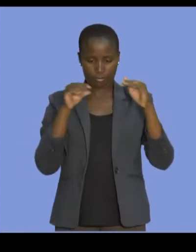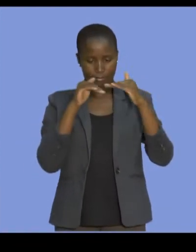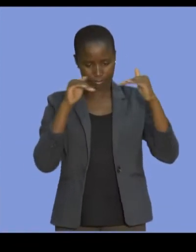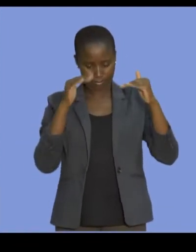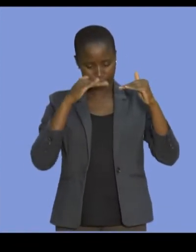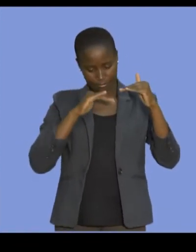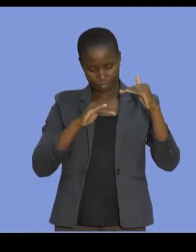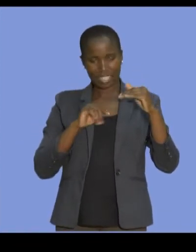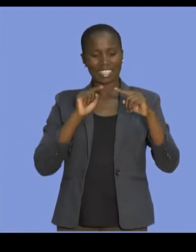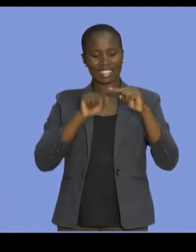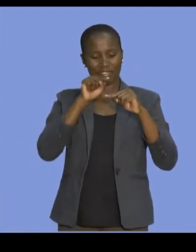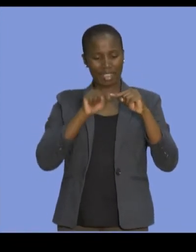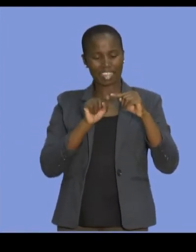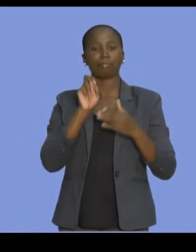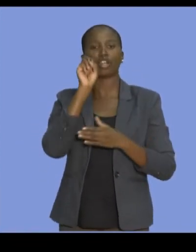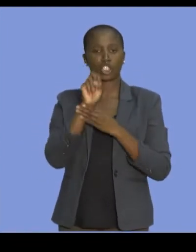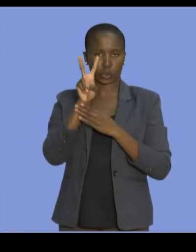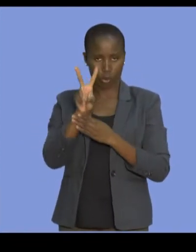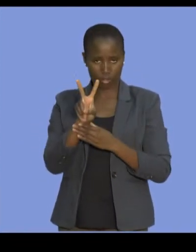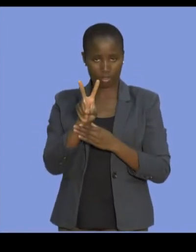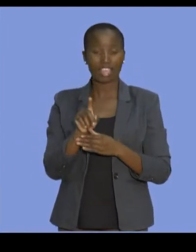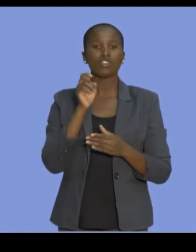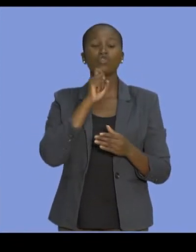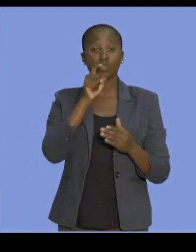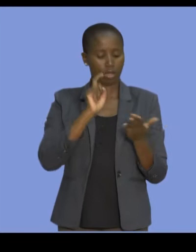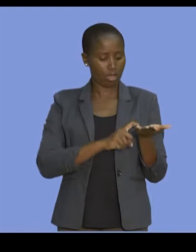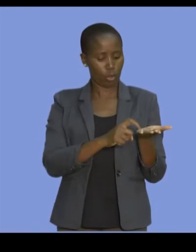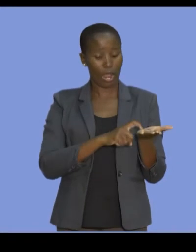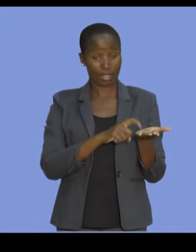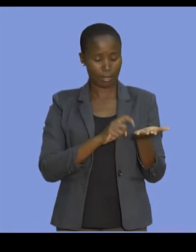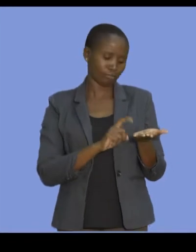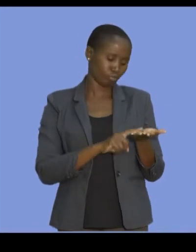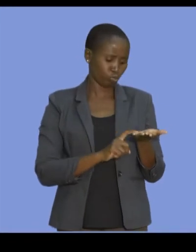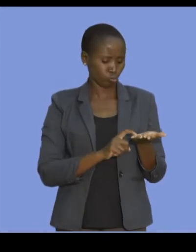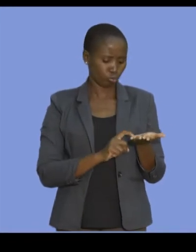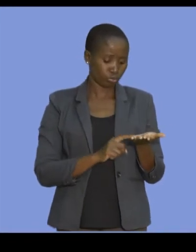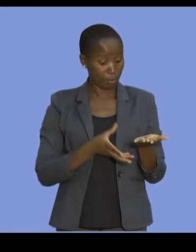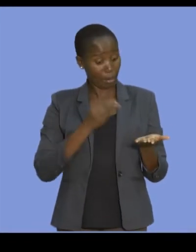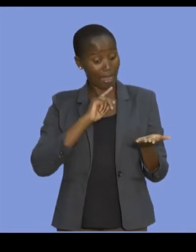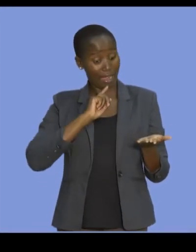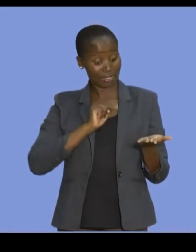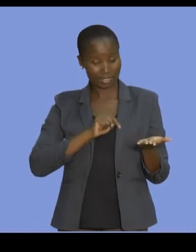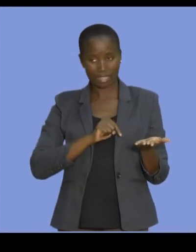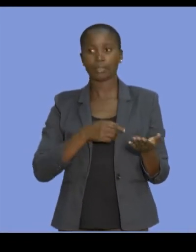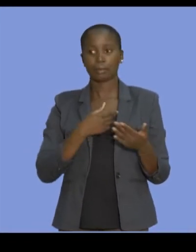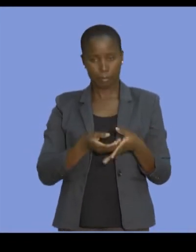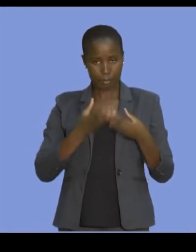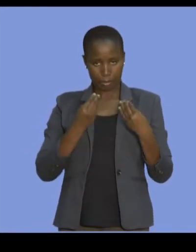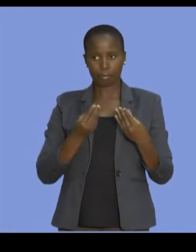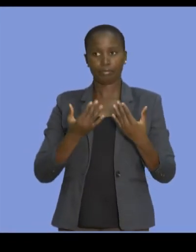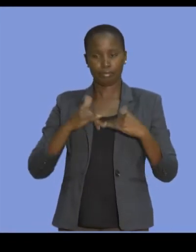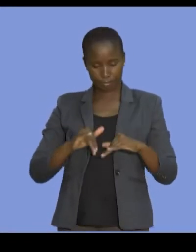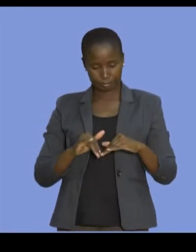calculator, and if you add all the numbers on top, you get, that's what we get, divided by